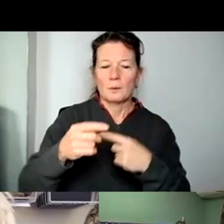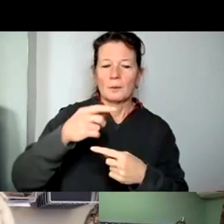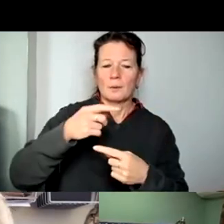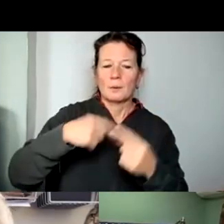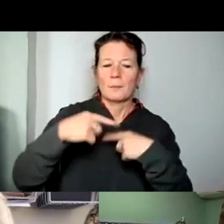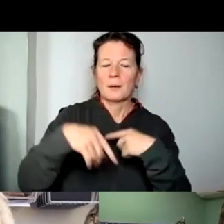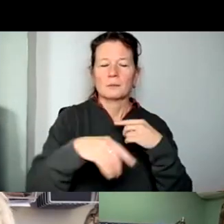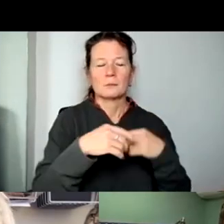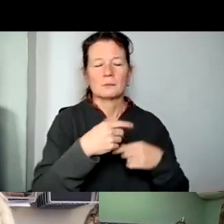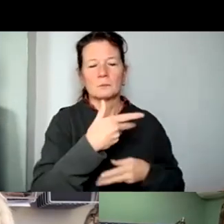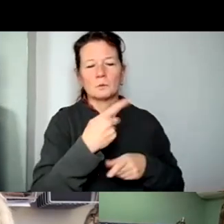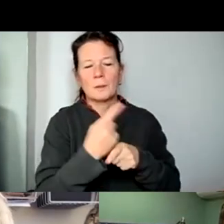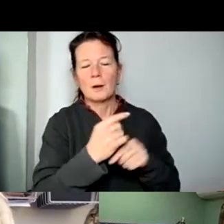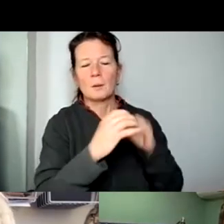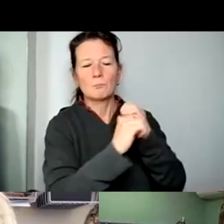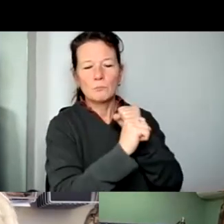promoters,